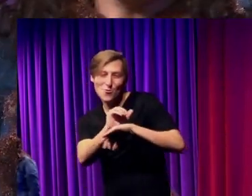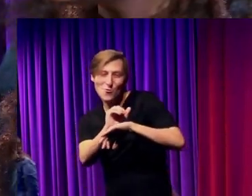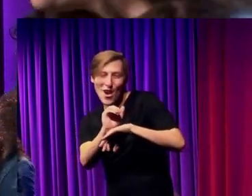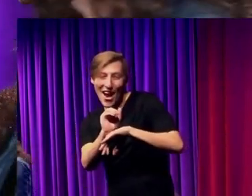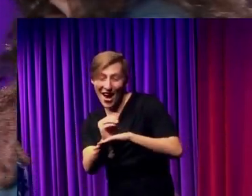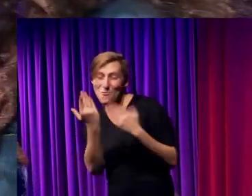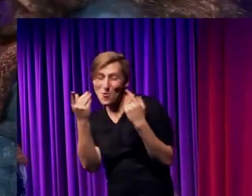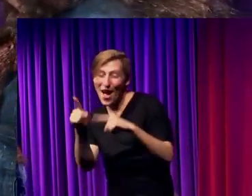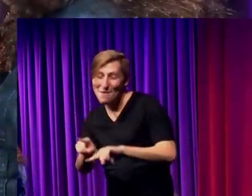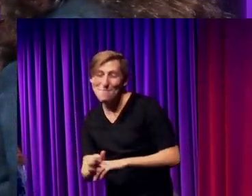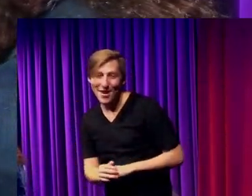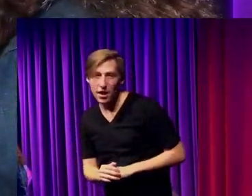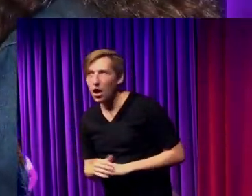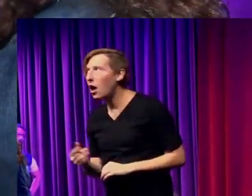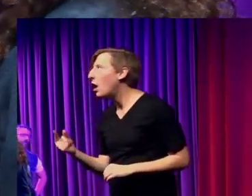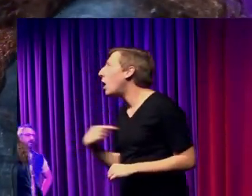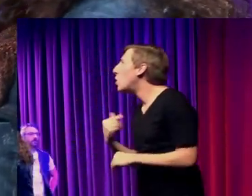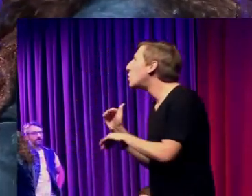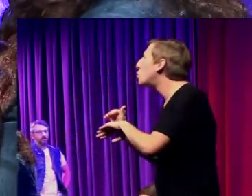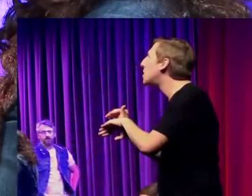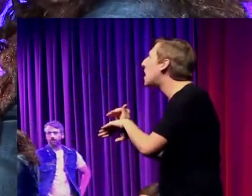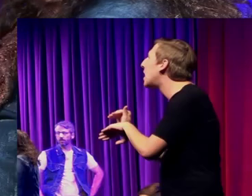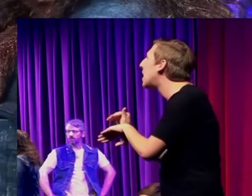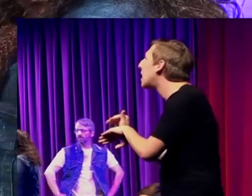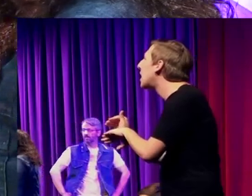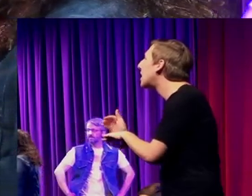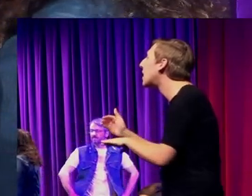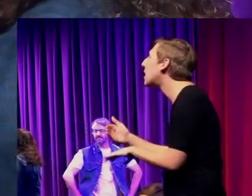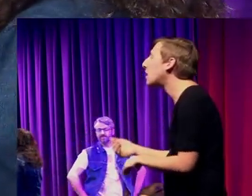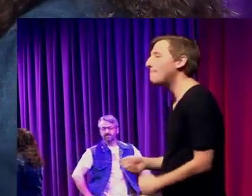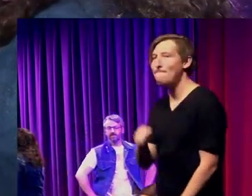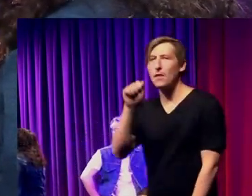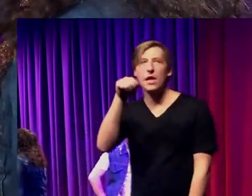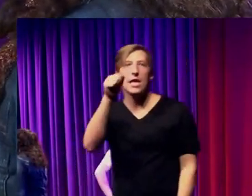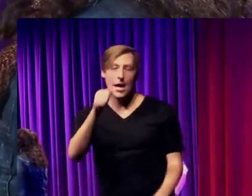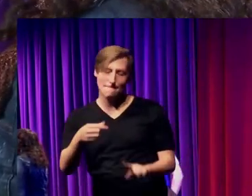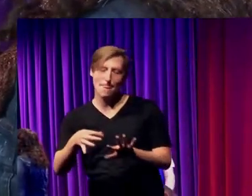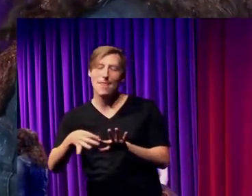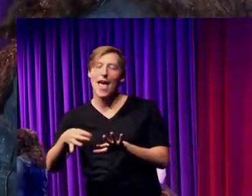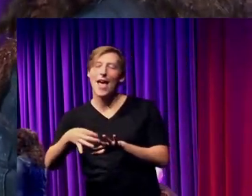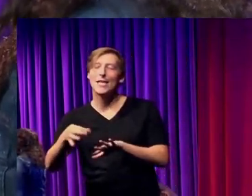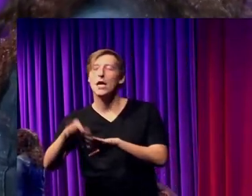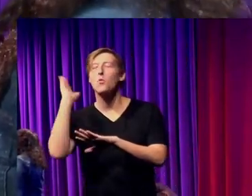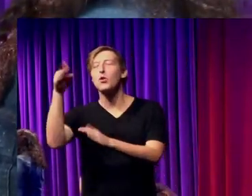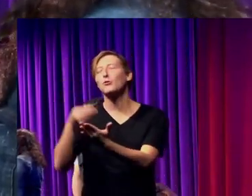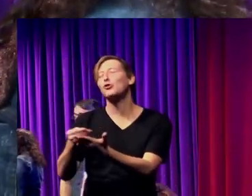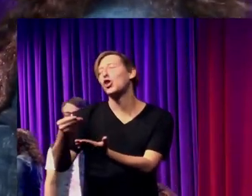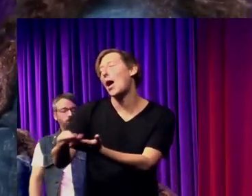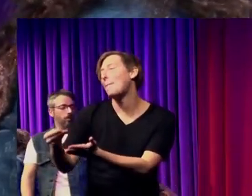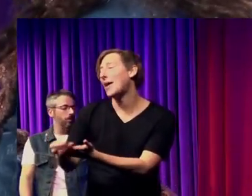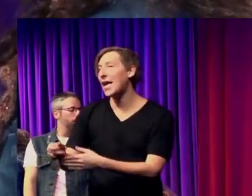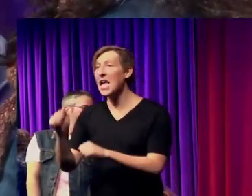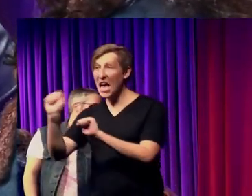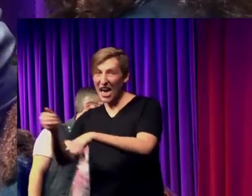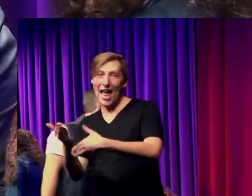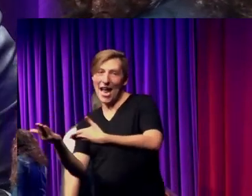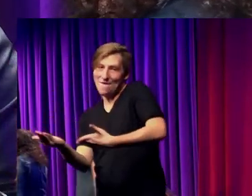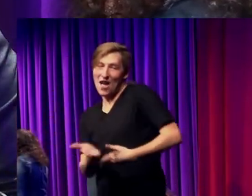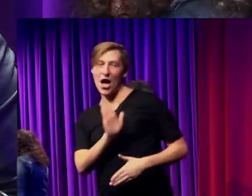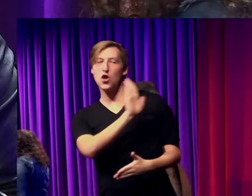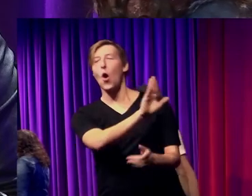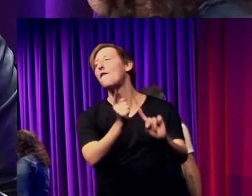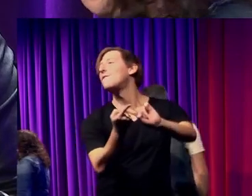yeah. Tonight, mm-hmm. We're gonna get our nails done, we're gonna go shopping. You can invite your friends.